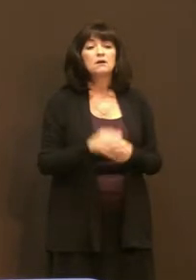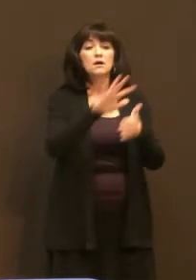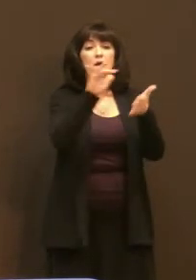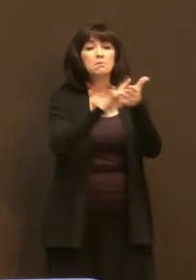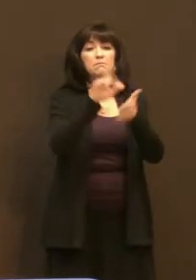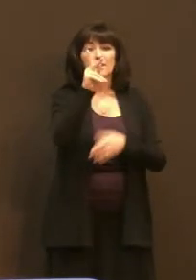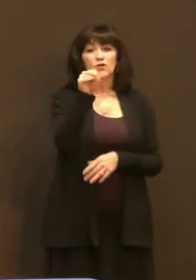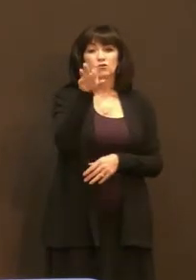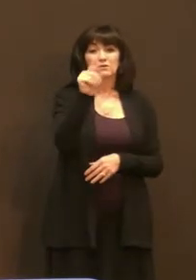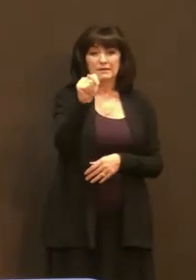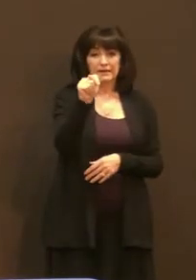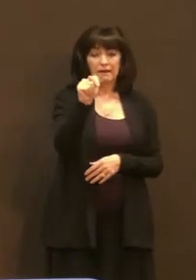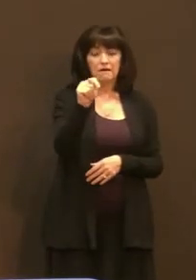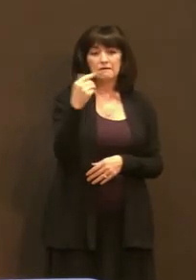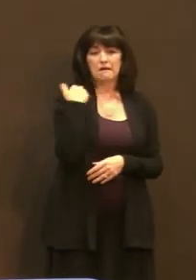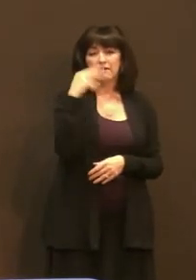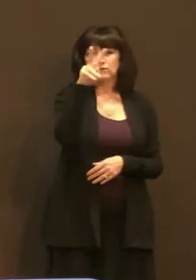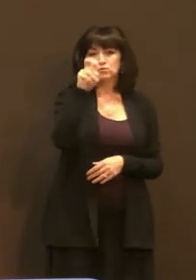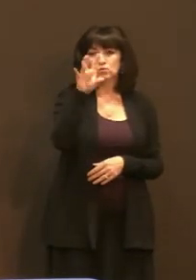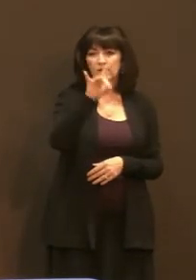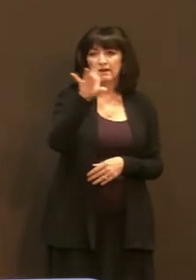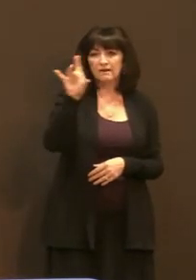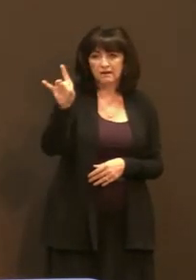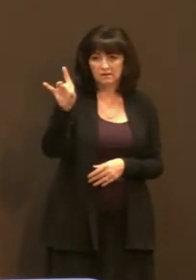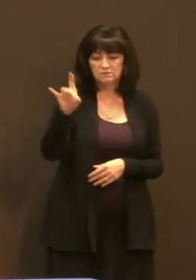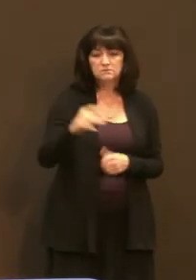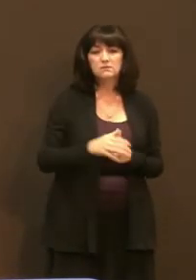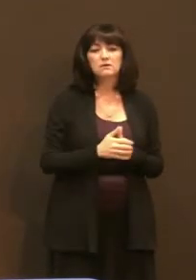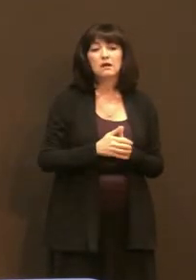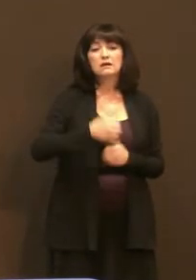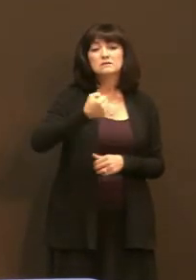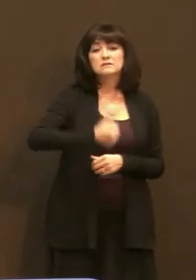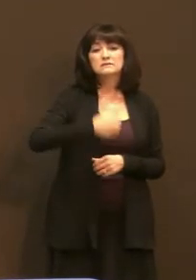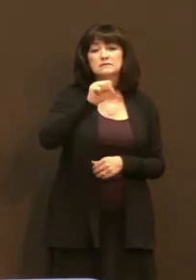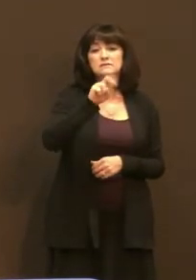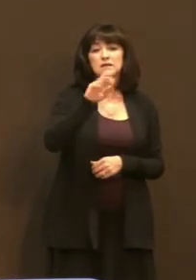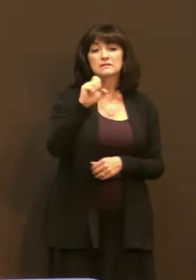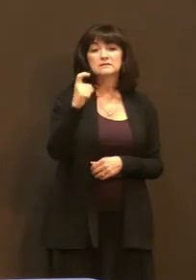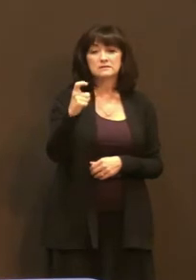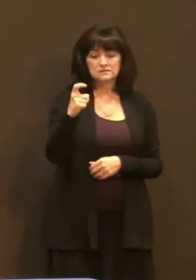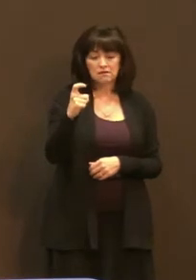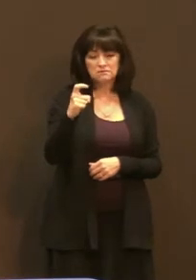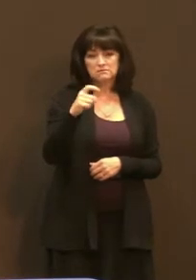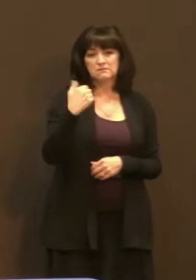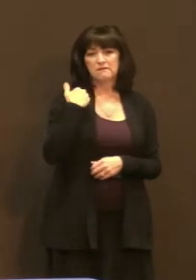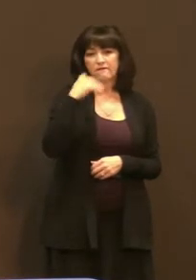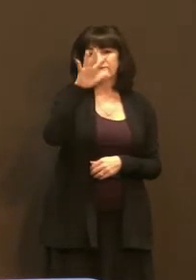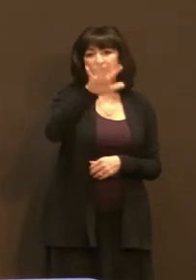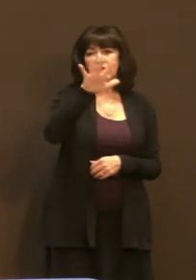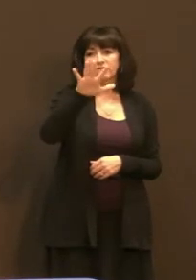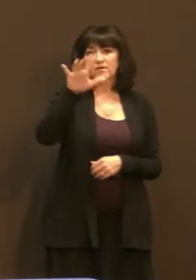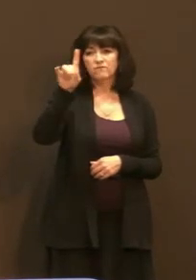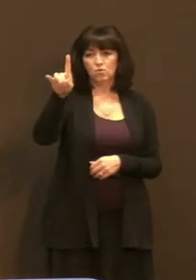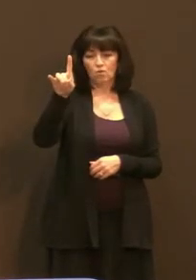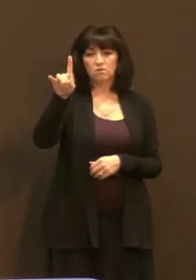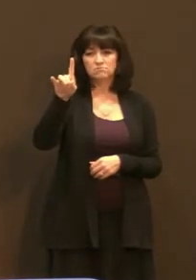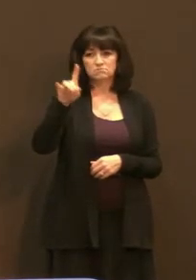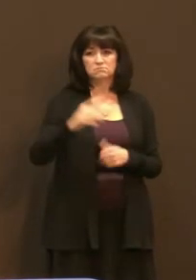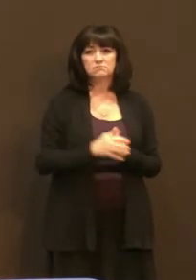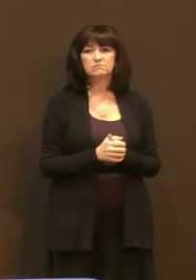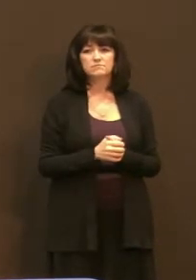288 cases in Kent County, and 551 positive cases in Sussex